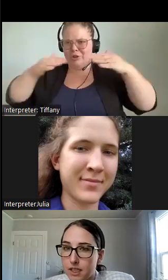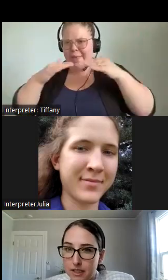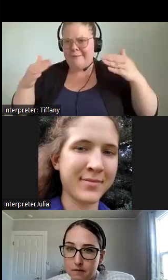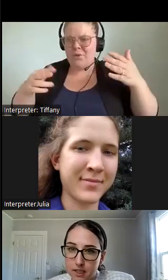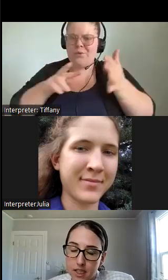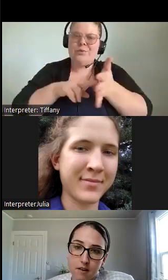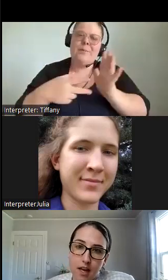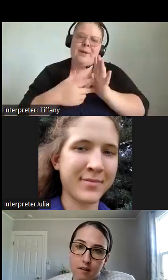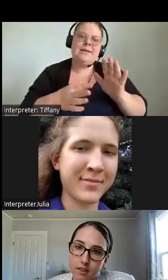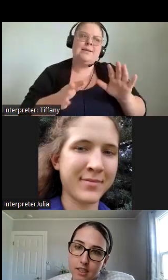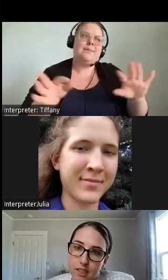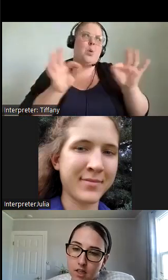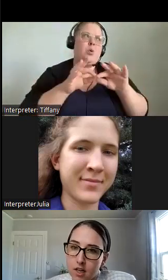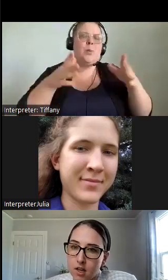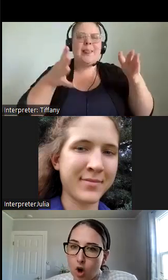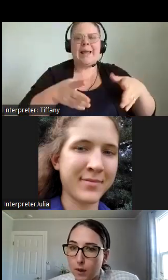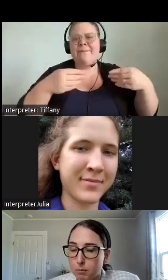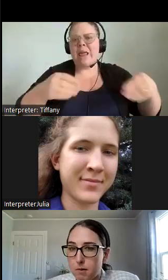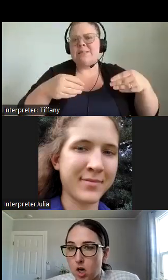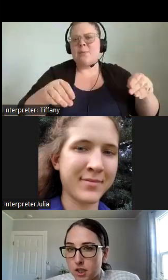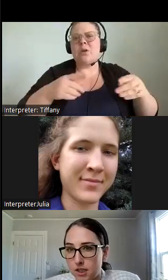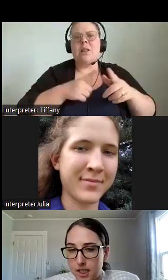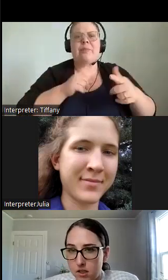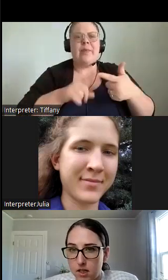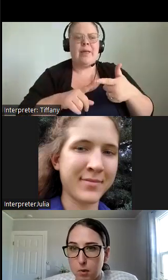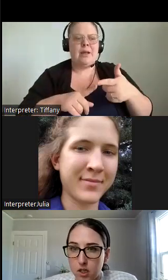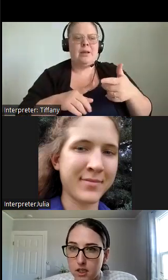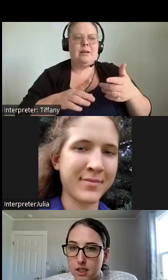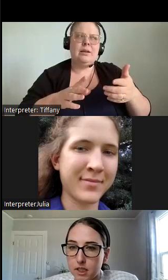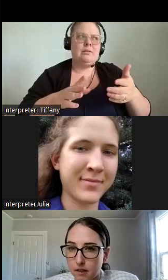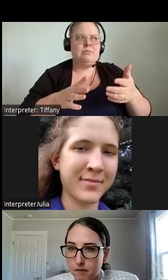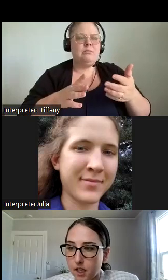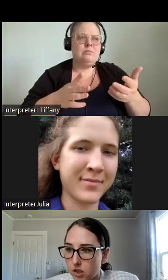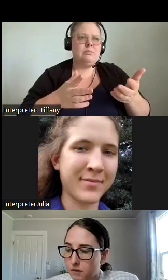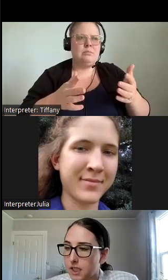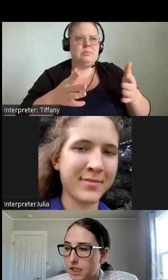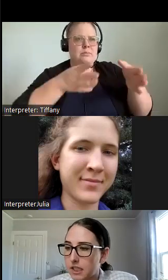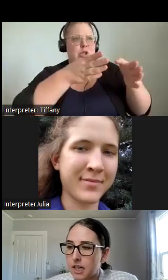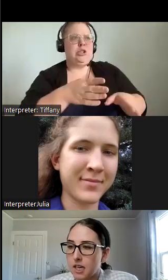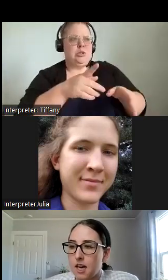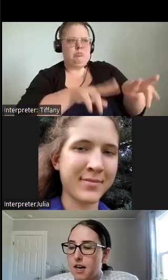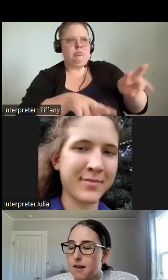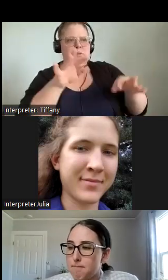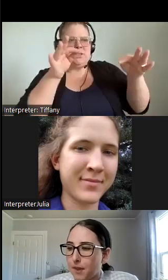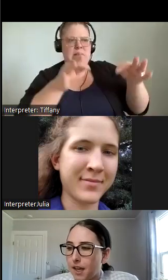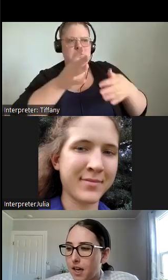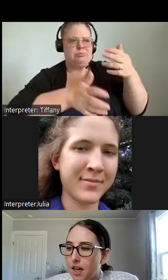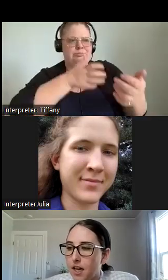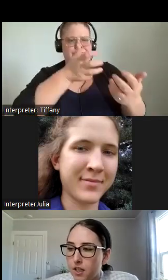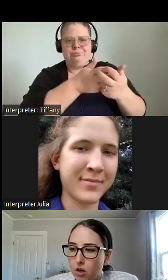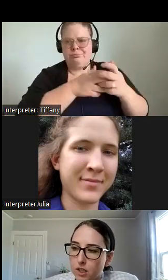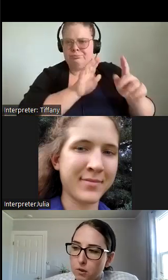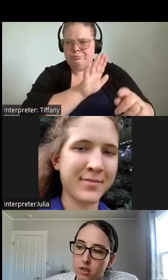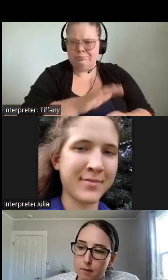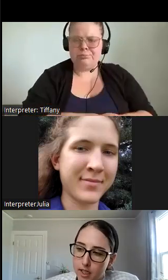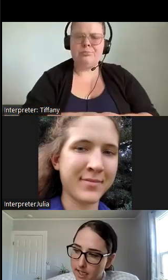room for the specificity of that, for these to always be person-centered and person-specific services. And